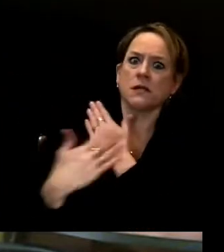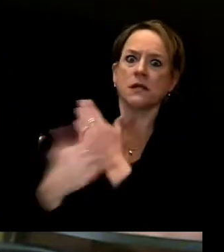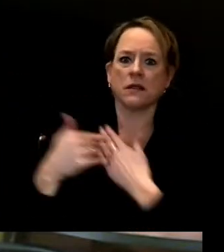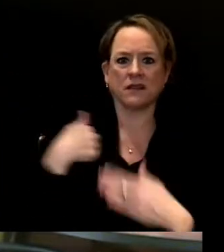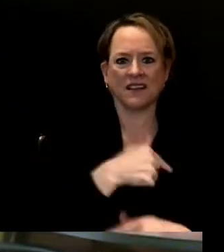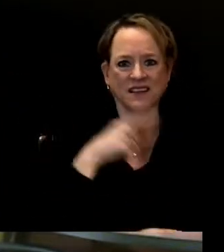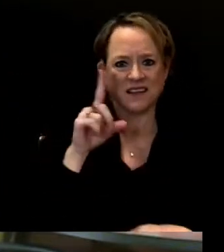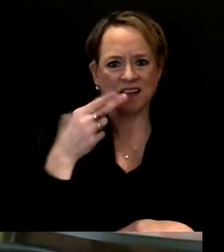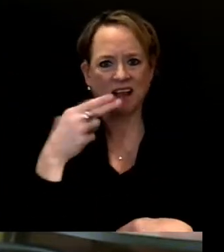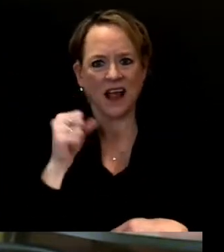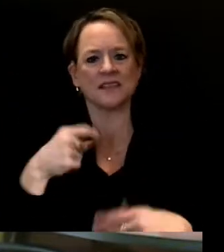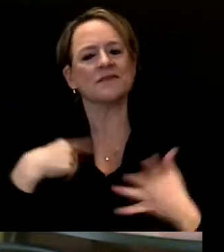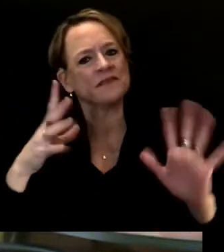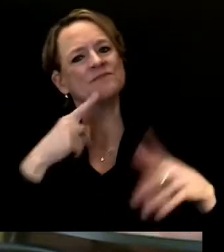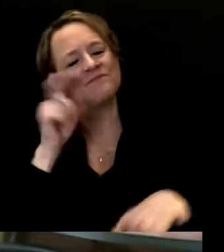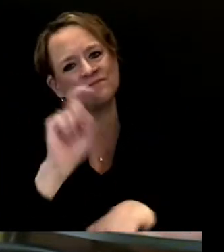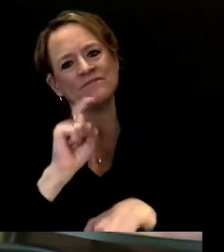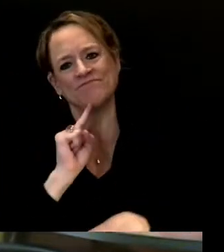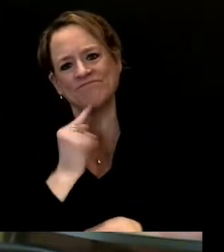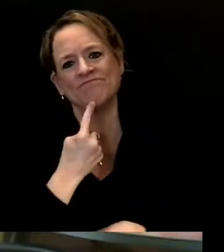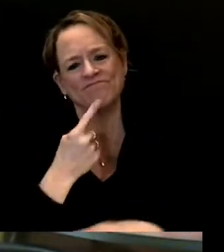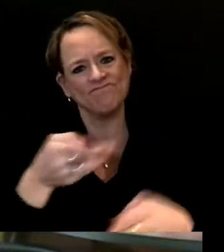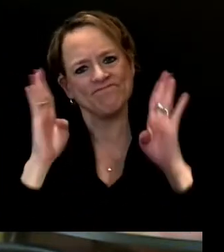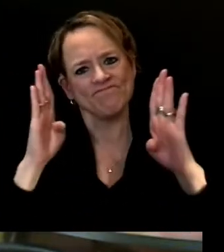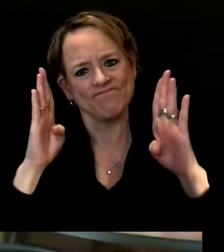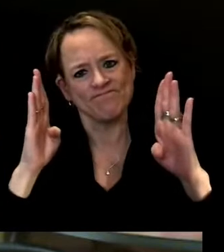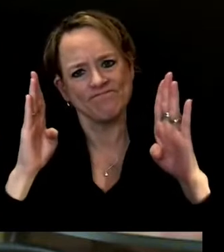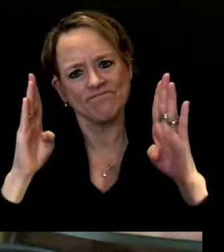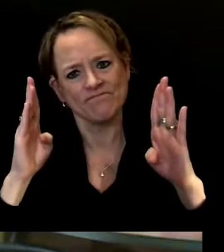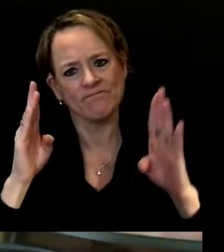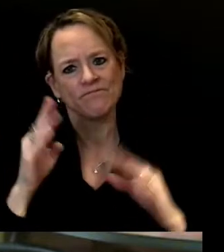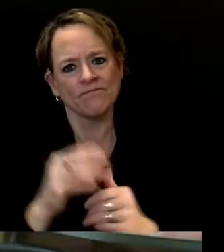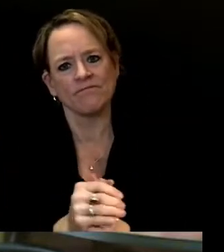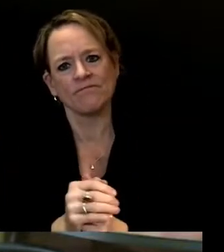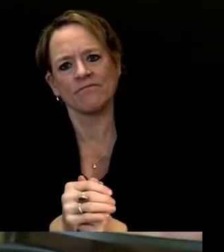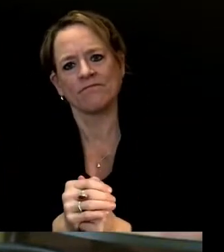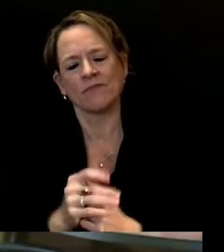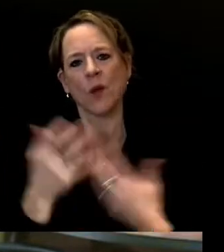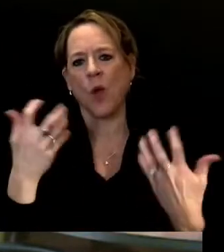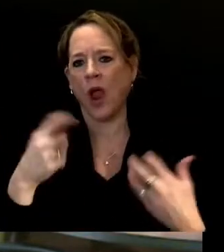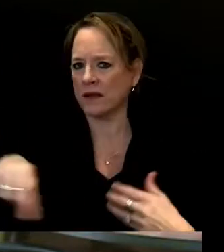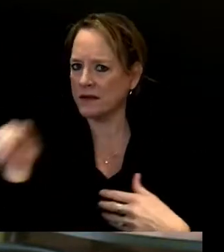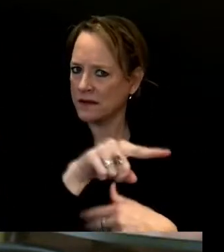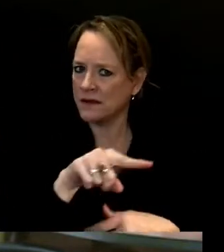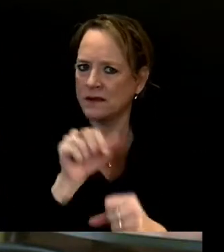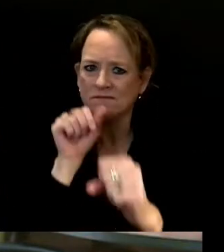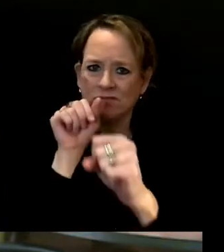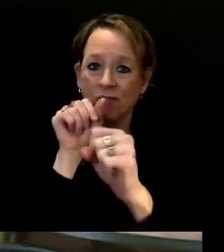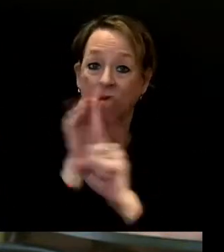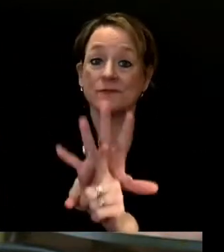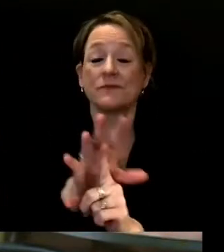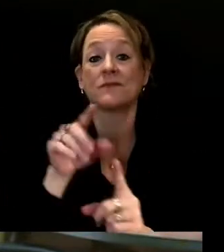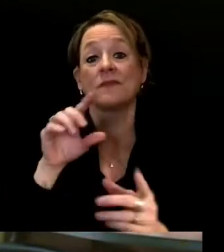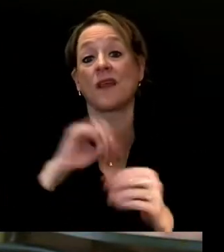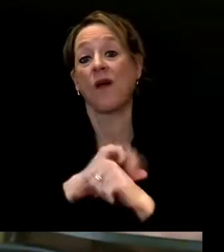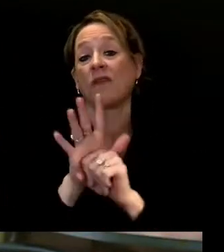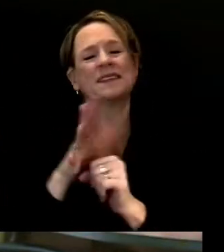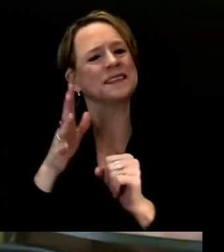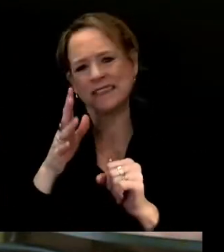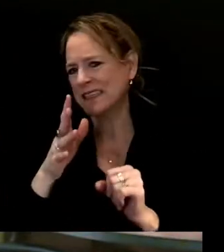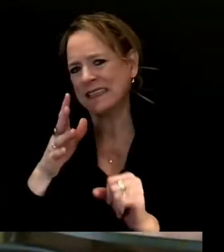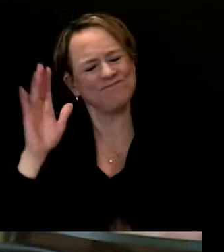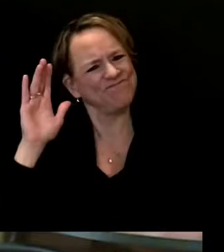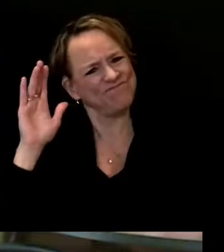avoid unnecessary exposure to COVID-19 in our own lives. Please get vaccinated and get a booster dose if